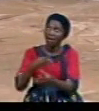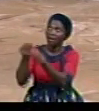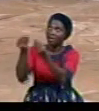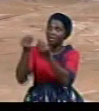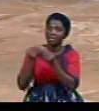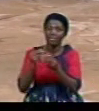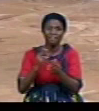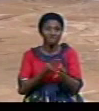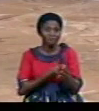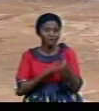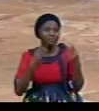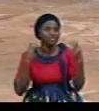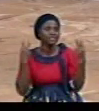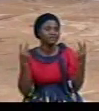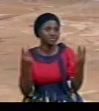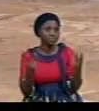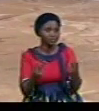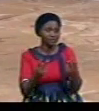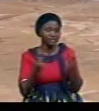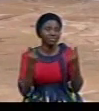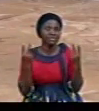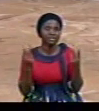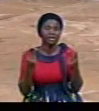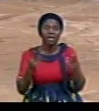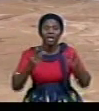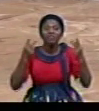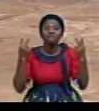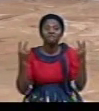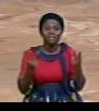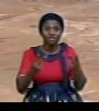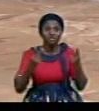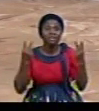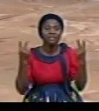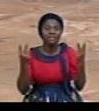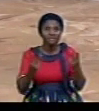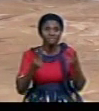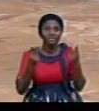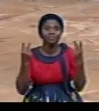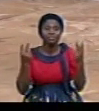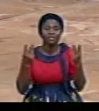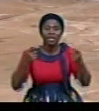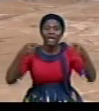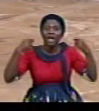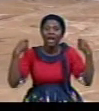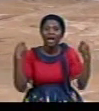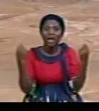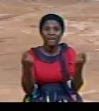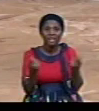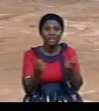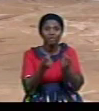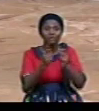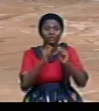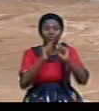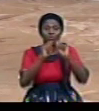one and gave us victory victory victory